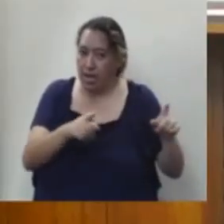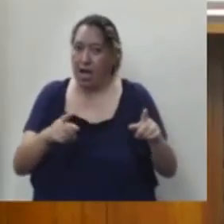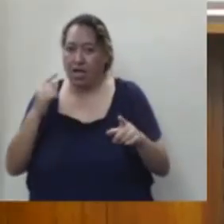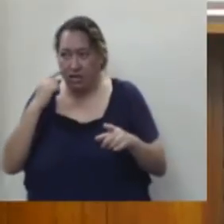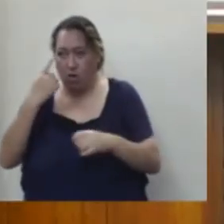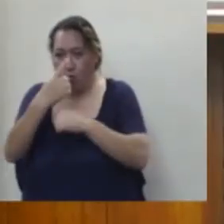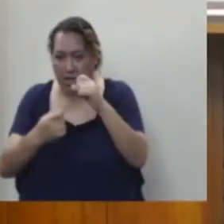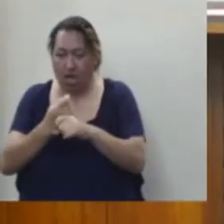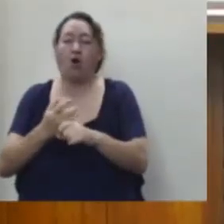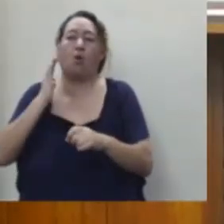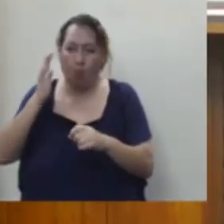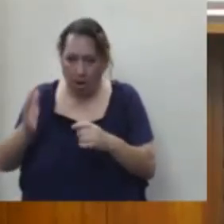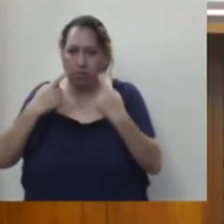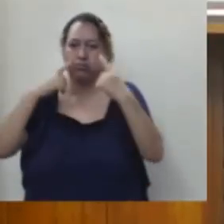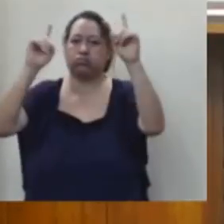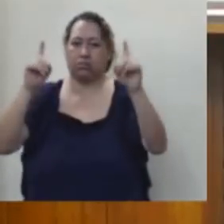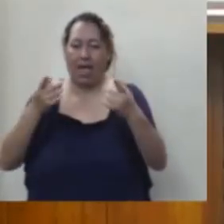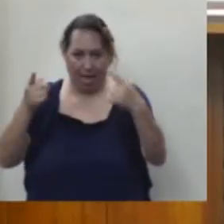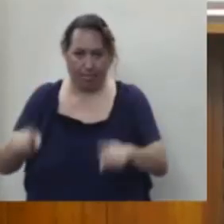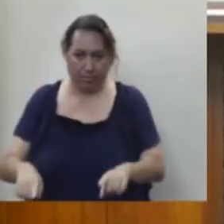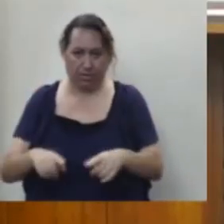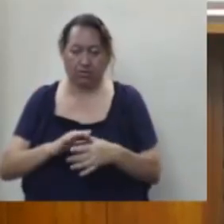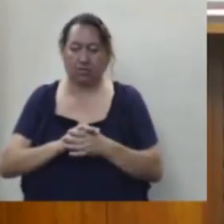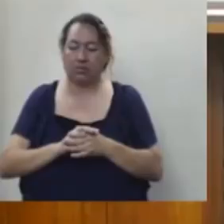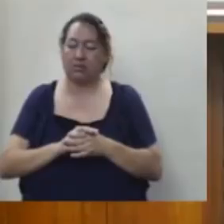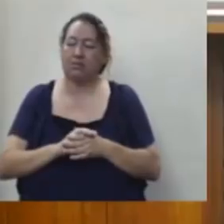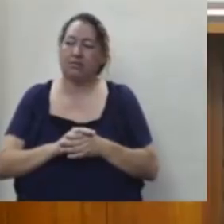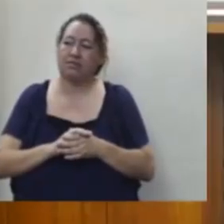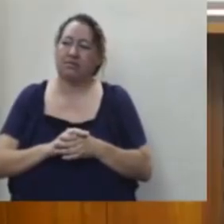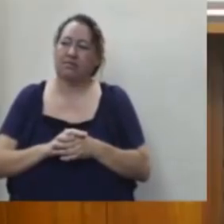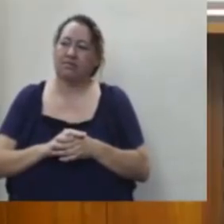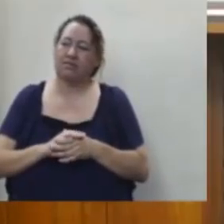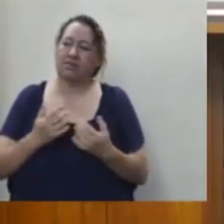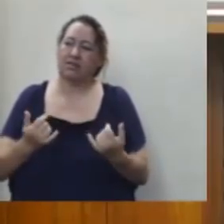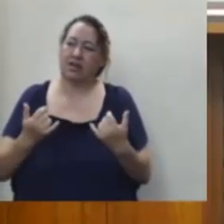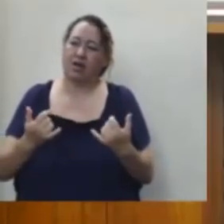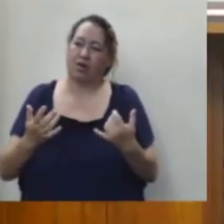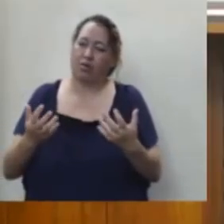Thank you, Governor. So going back to the Hawaii pay cut,